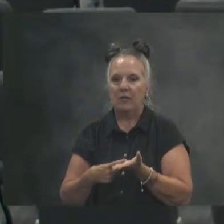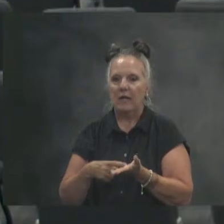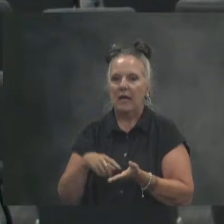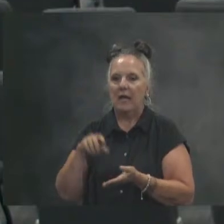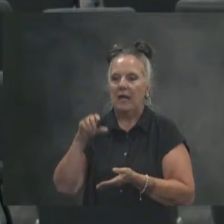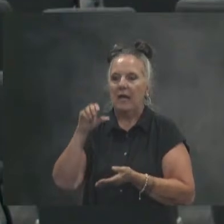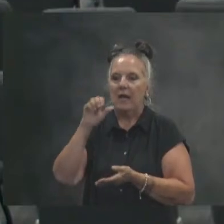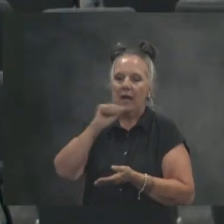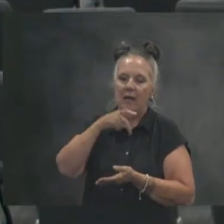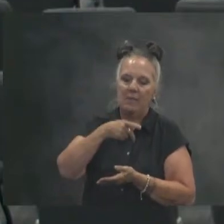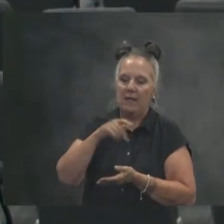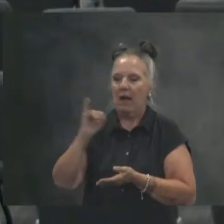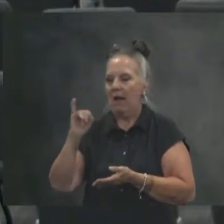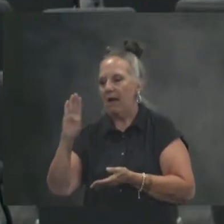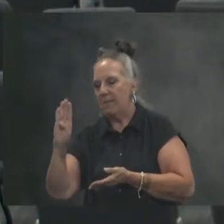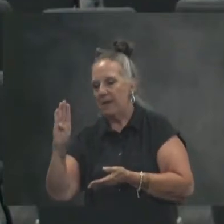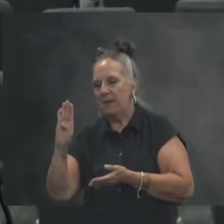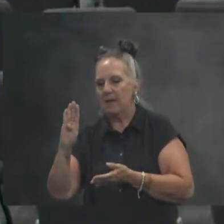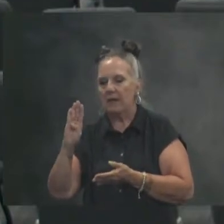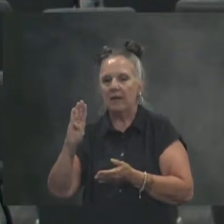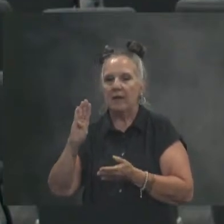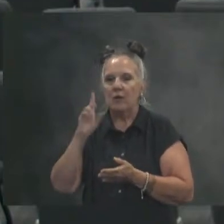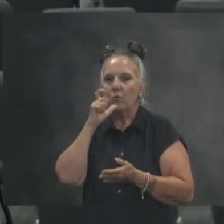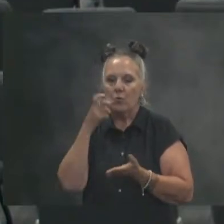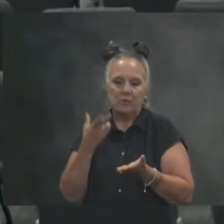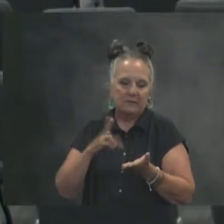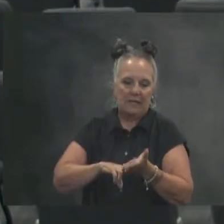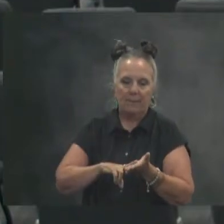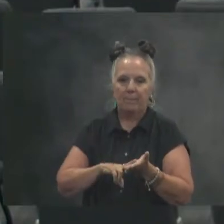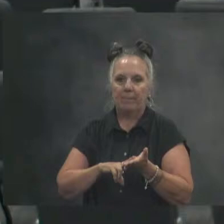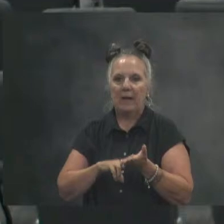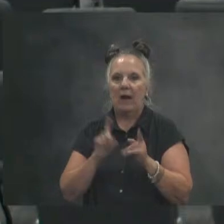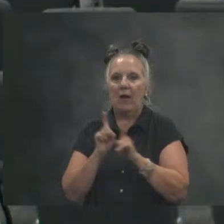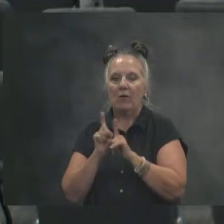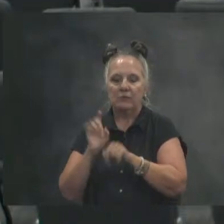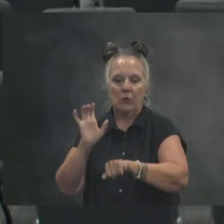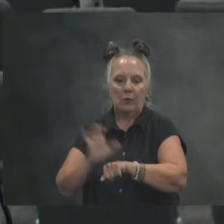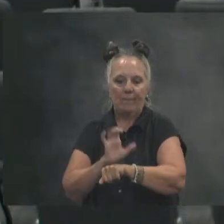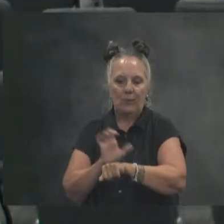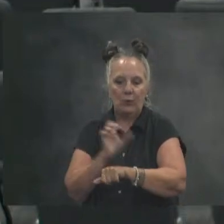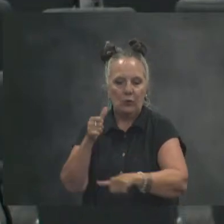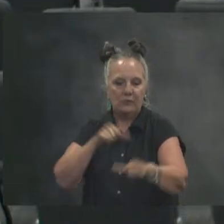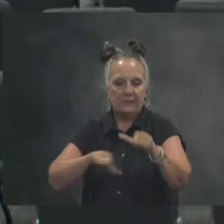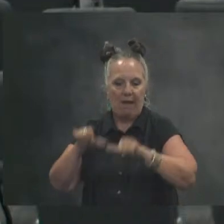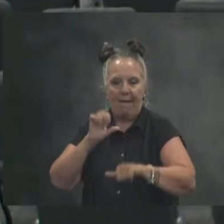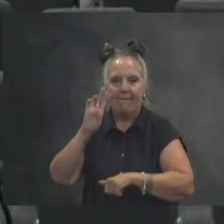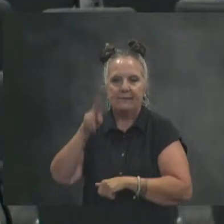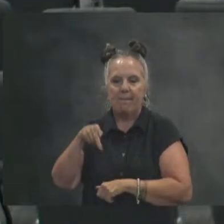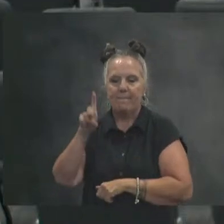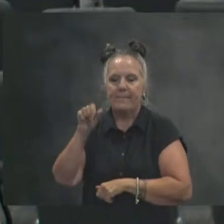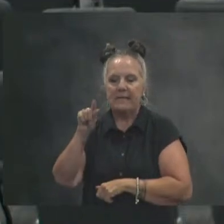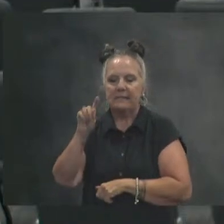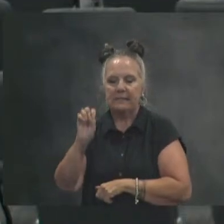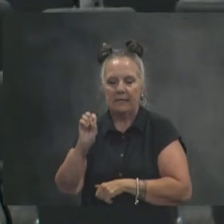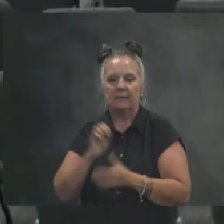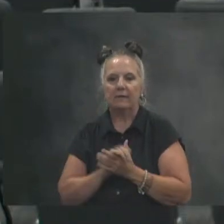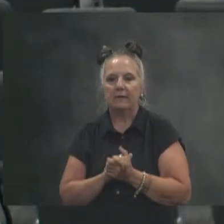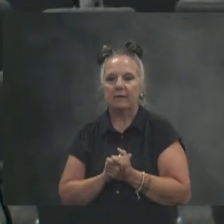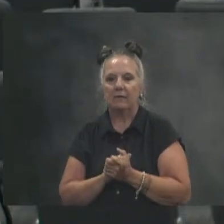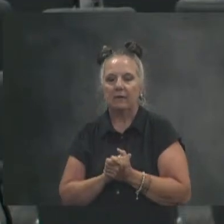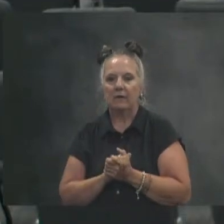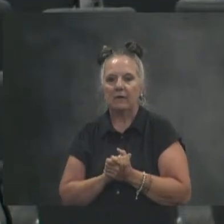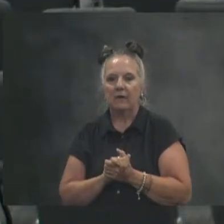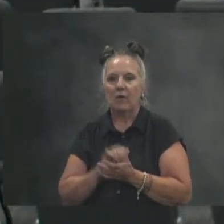enrollment. We'll have an update and also a computer science update. And on